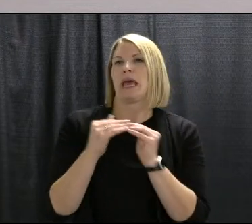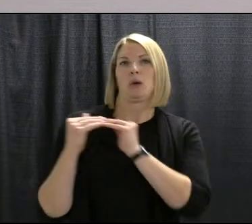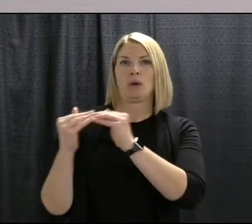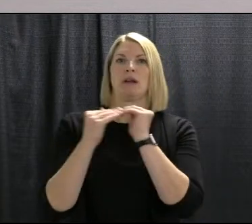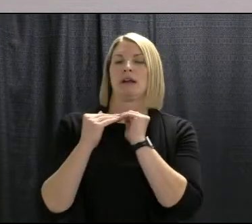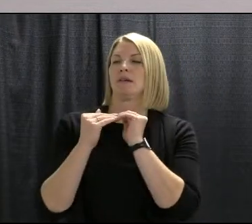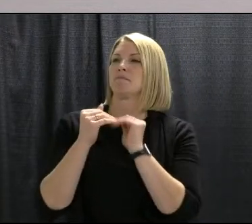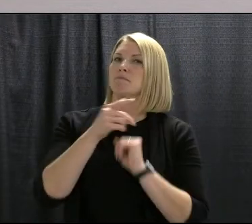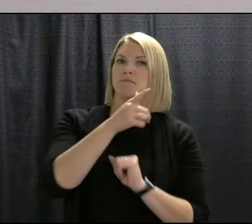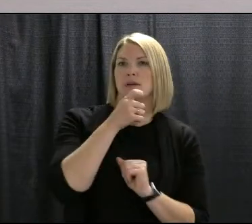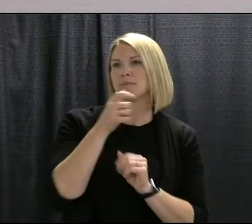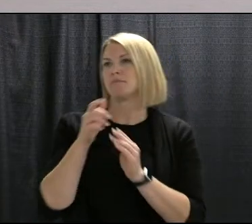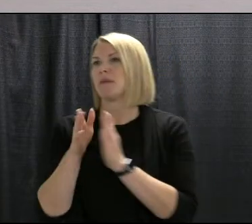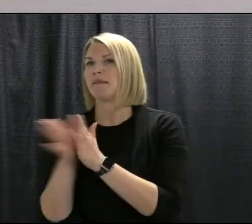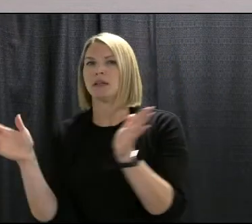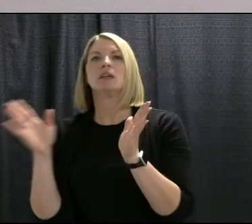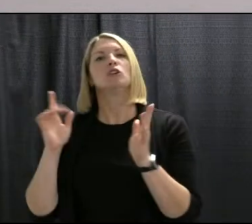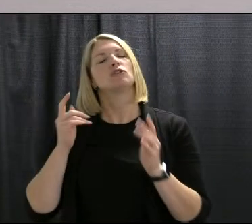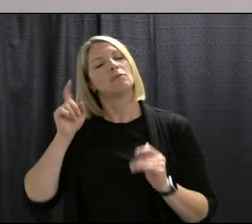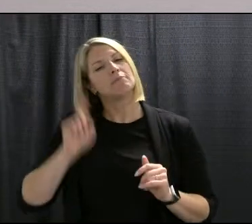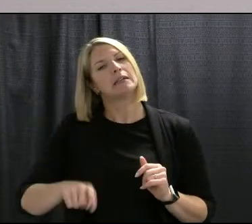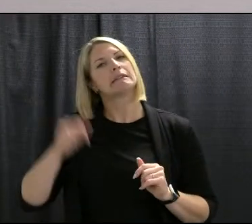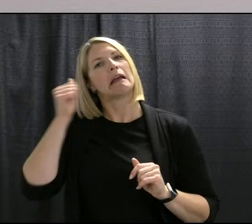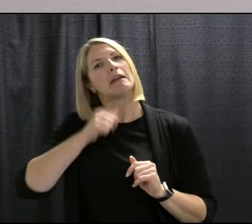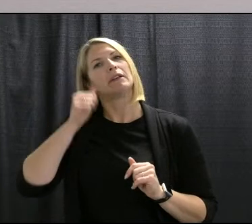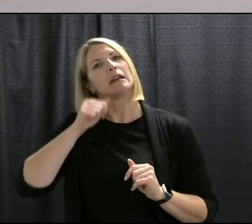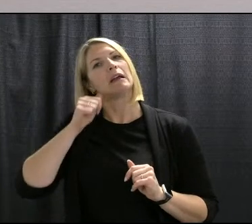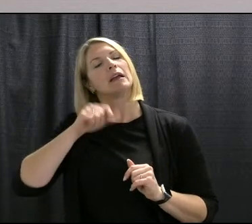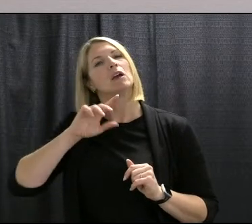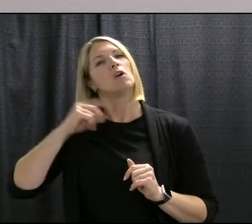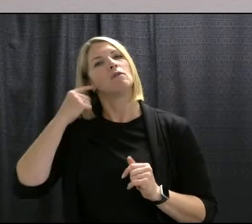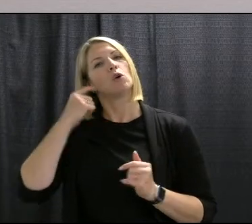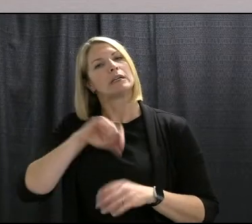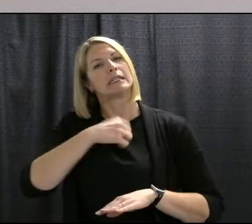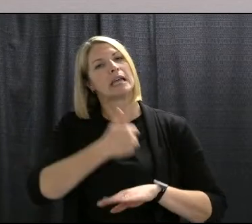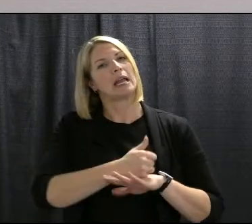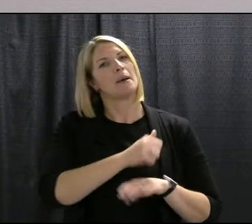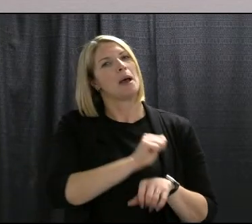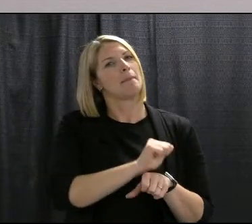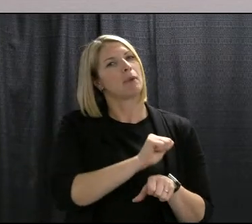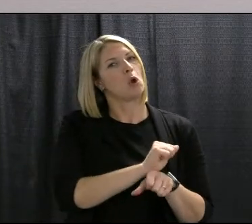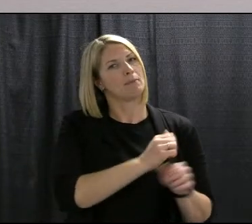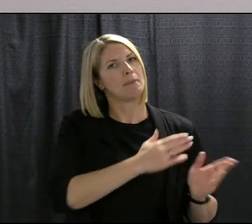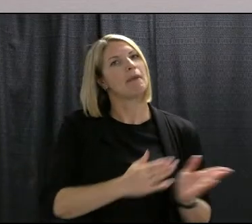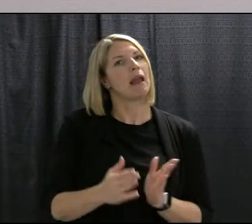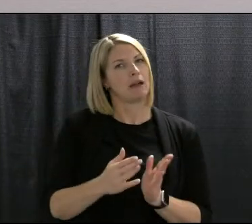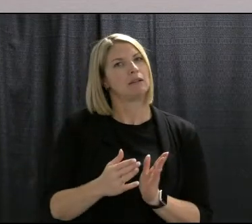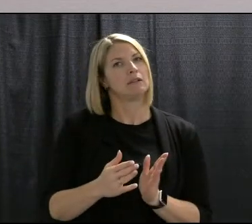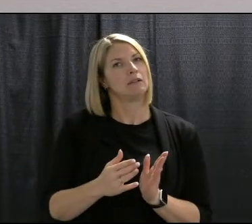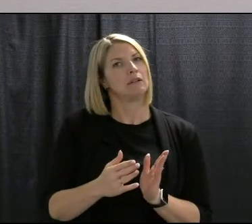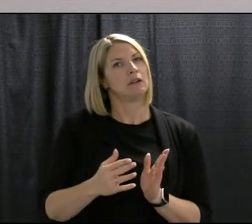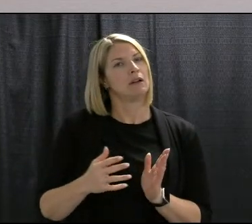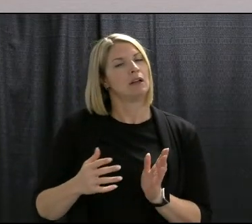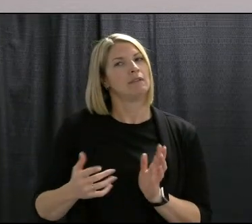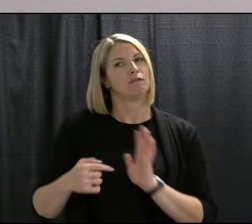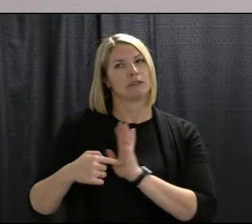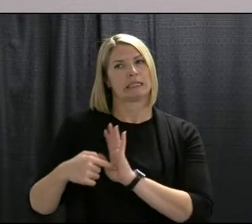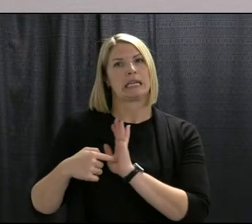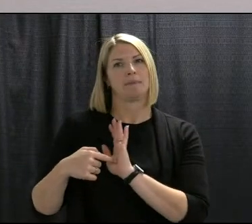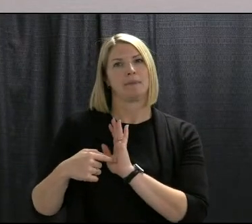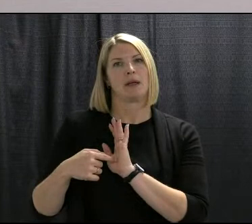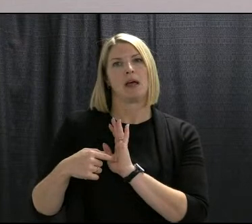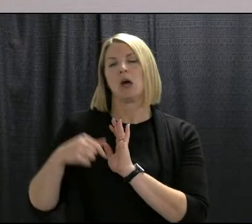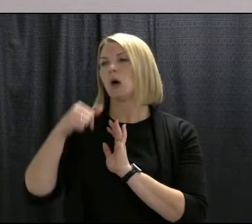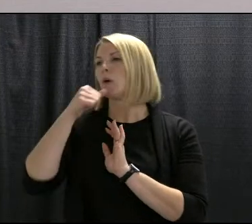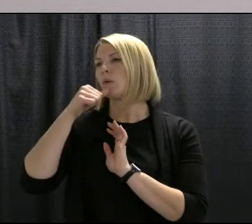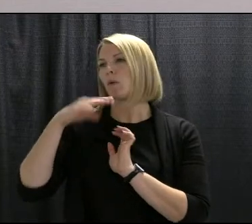those everyday concrete steps that we can be doing, such as the women employment plans as well, which my office works closely with. For example, the women to